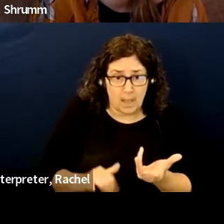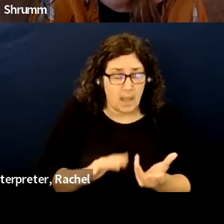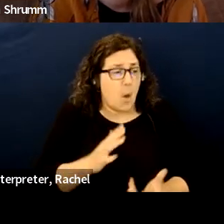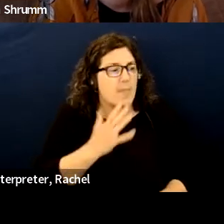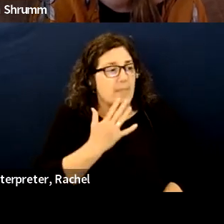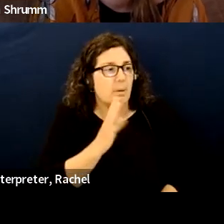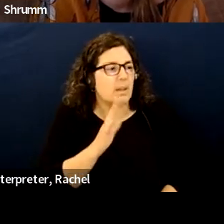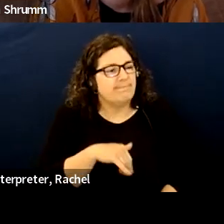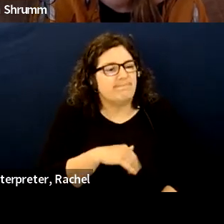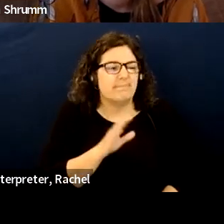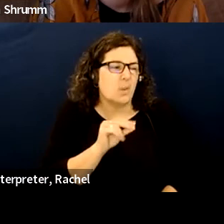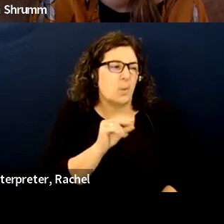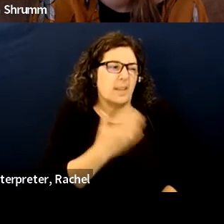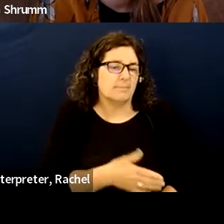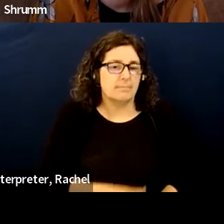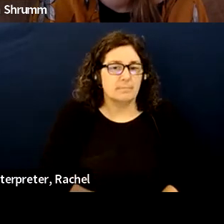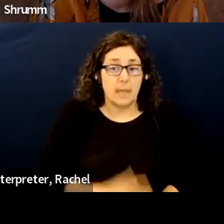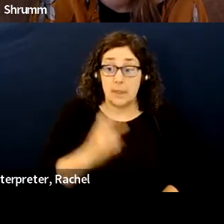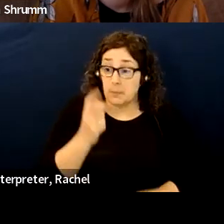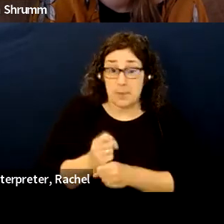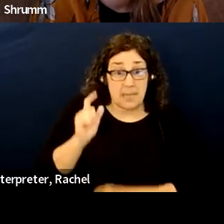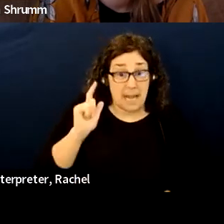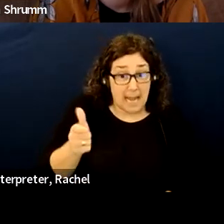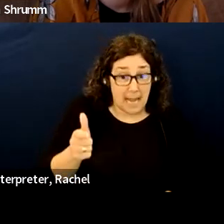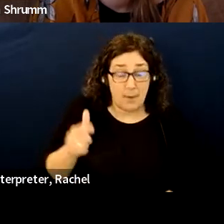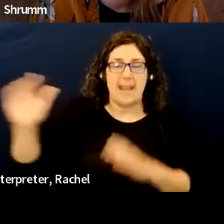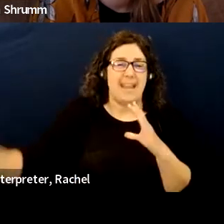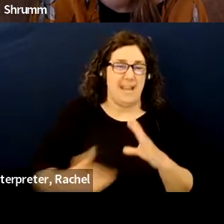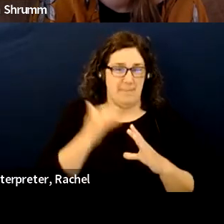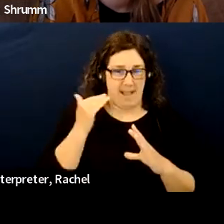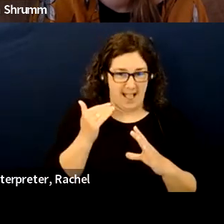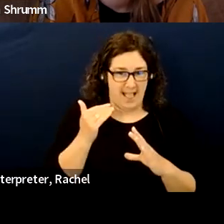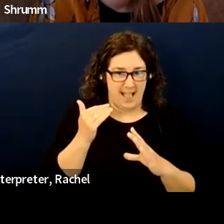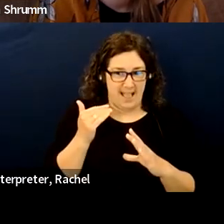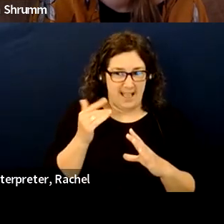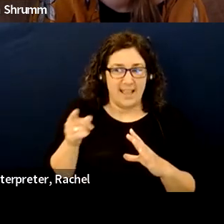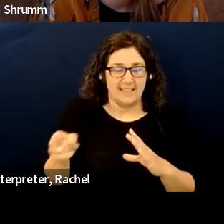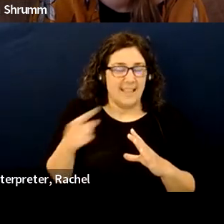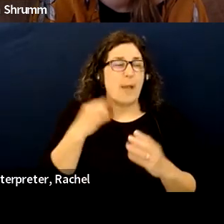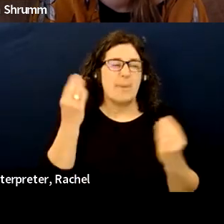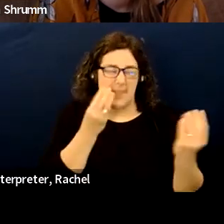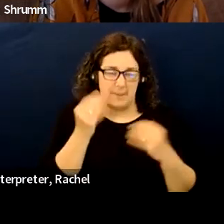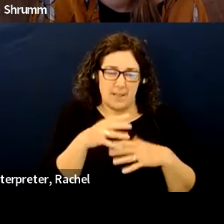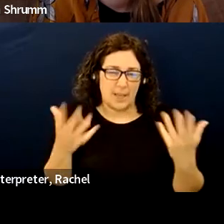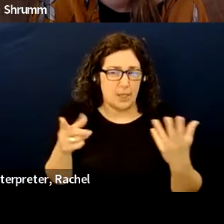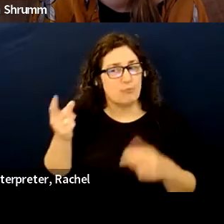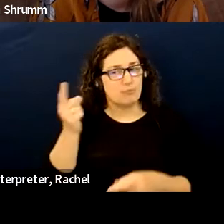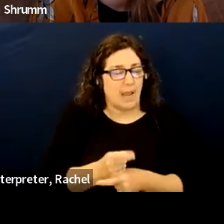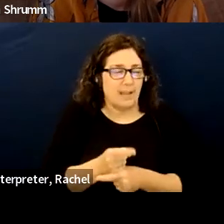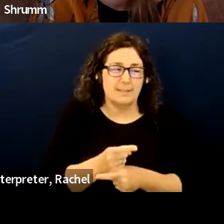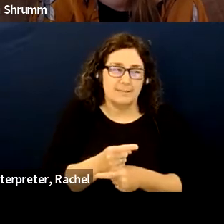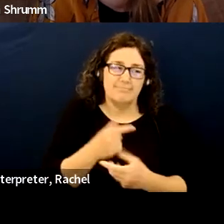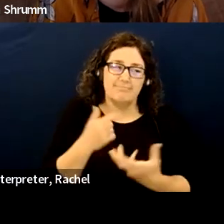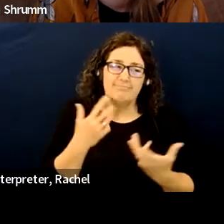thank you for that, but no. And then 3 years later, I got an email from him saying, I've been thinking about this a lot. I think that you're right. There is something